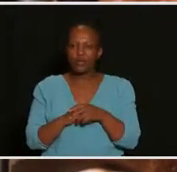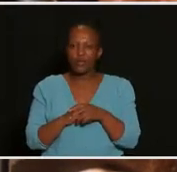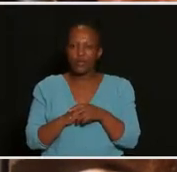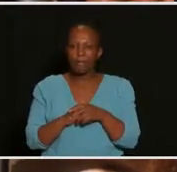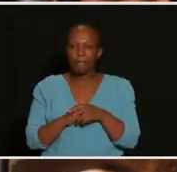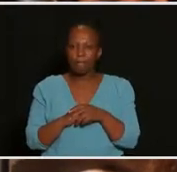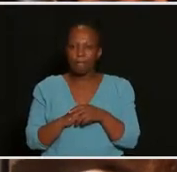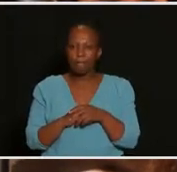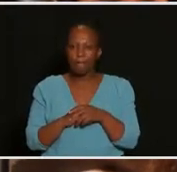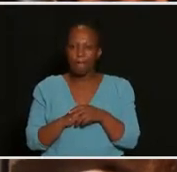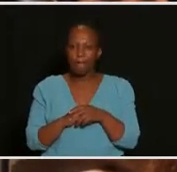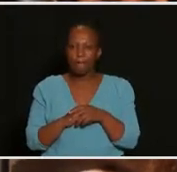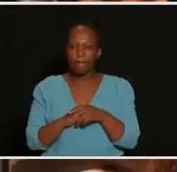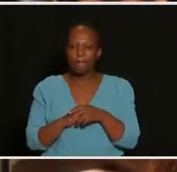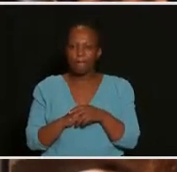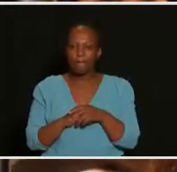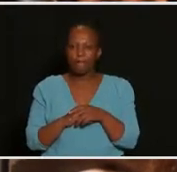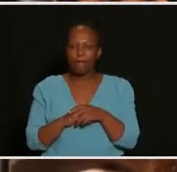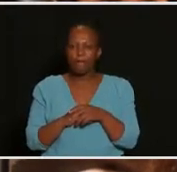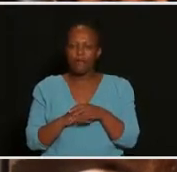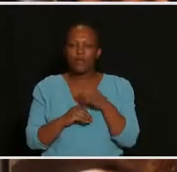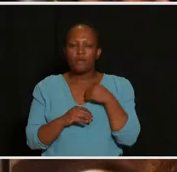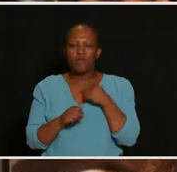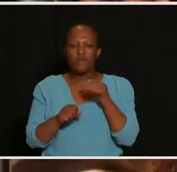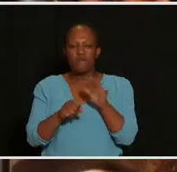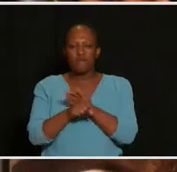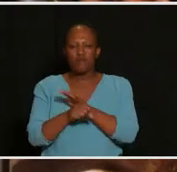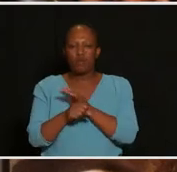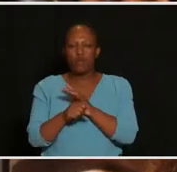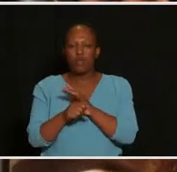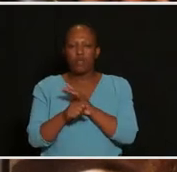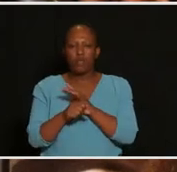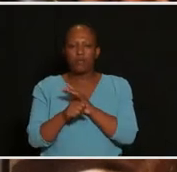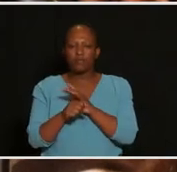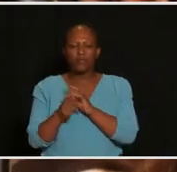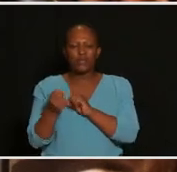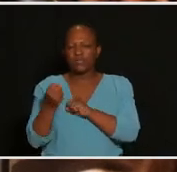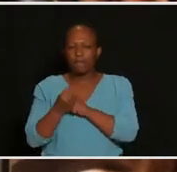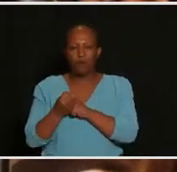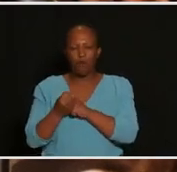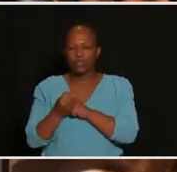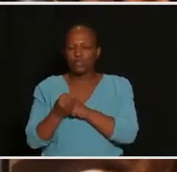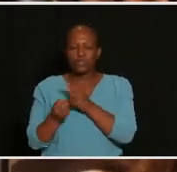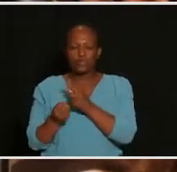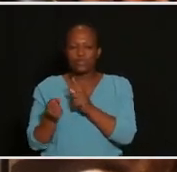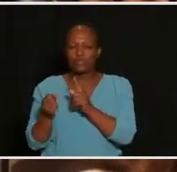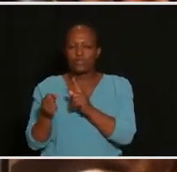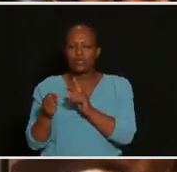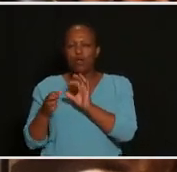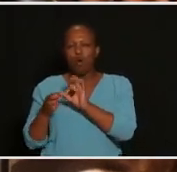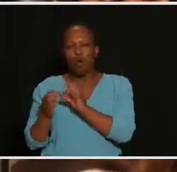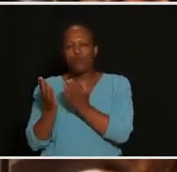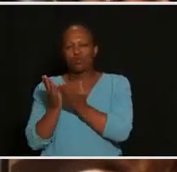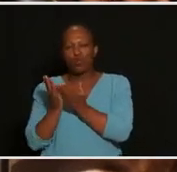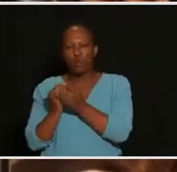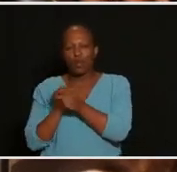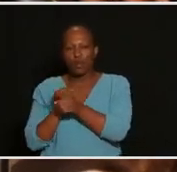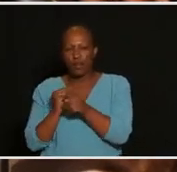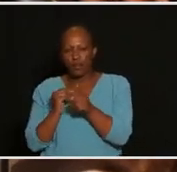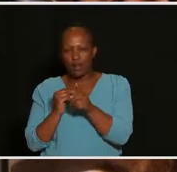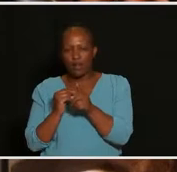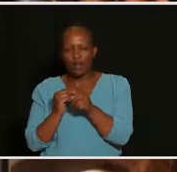full I don't decide I fully disagree with homeschooling because homeschooling it encouraged